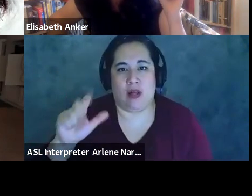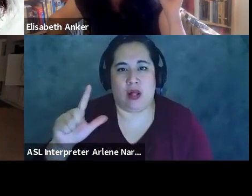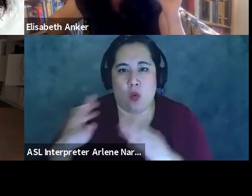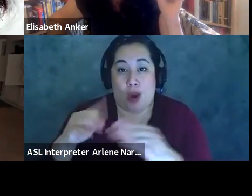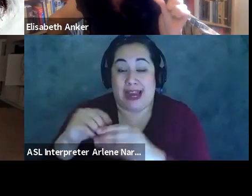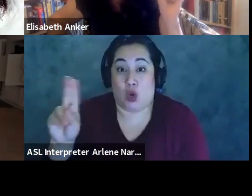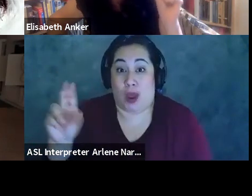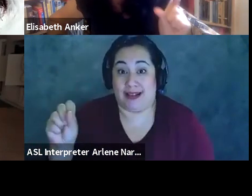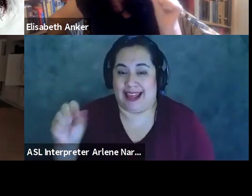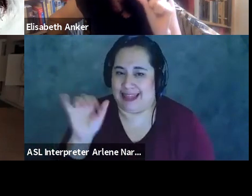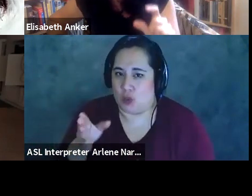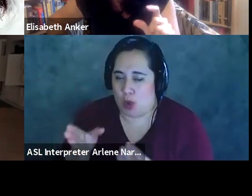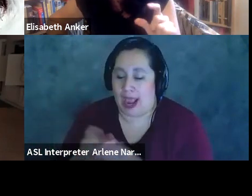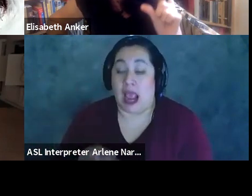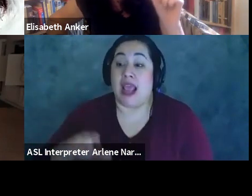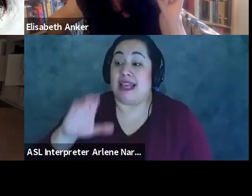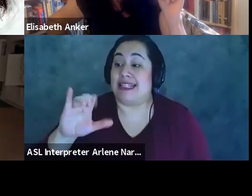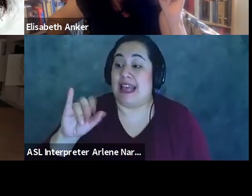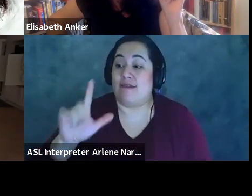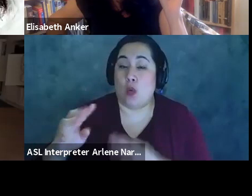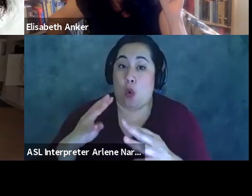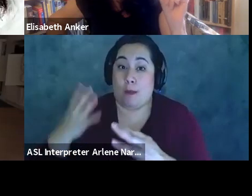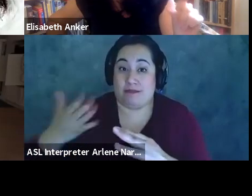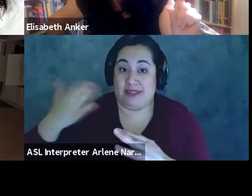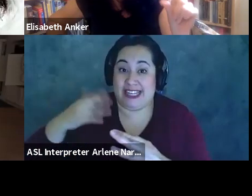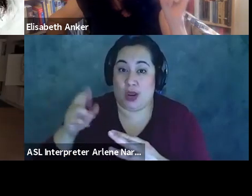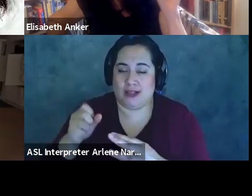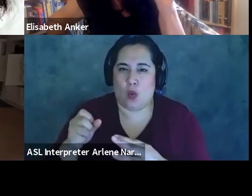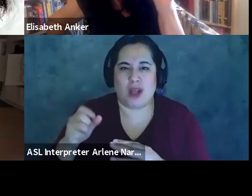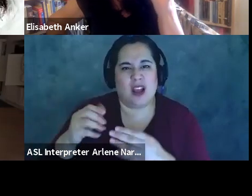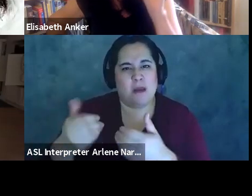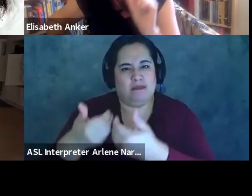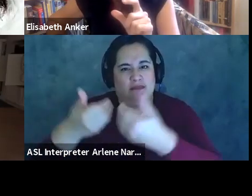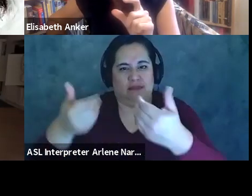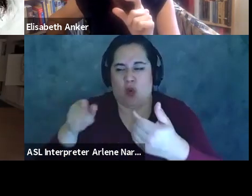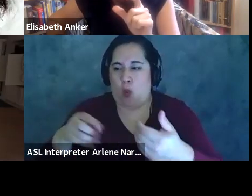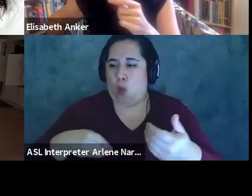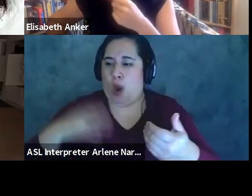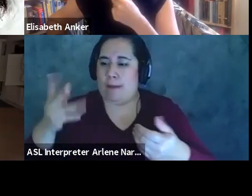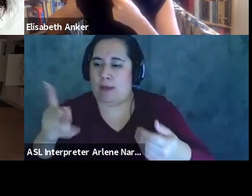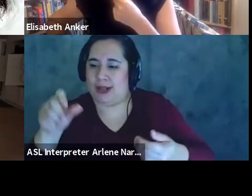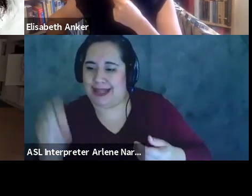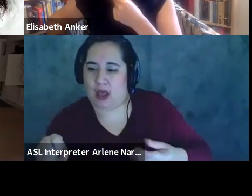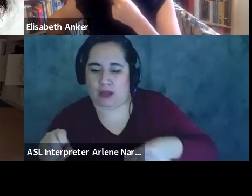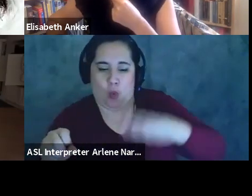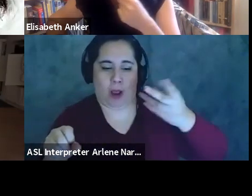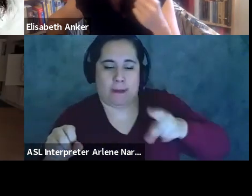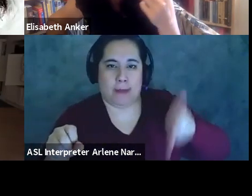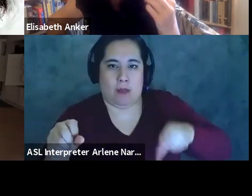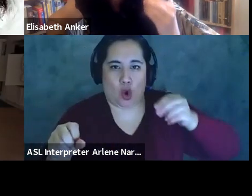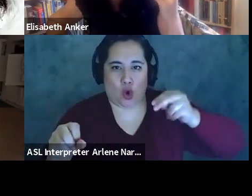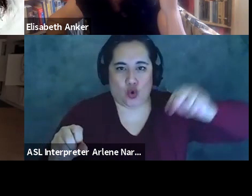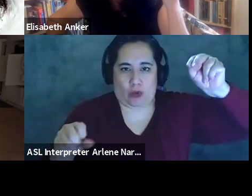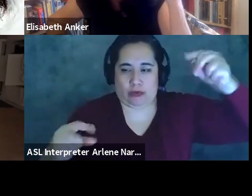way, where the Civil War in the US was between white people in the South and white people in the North. And